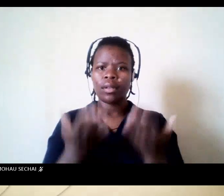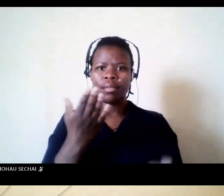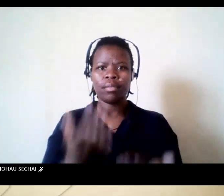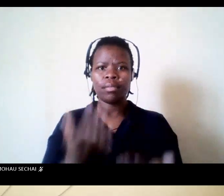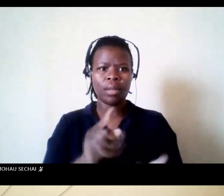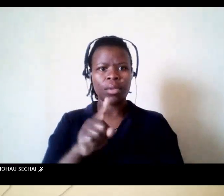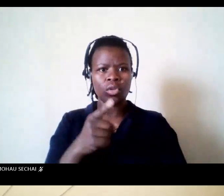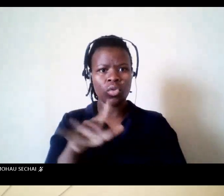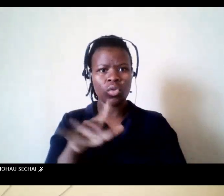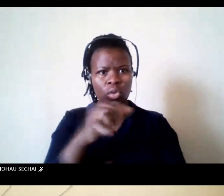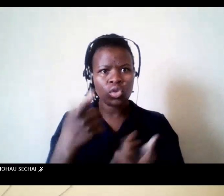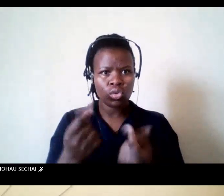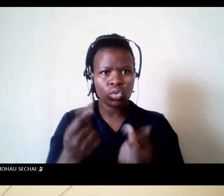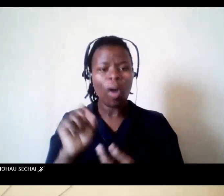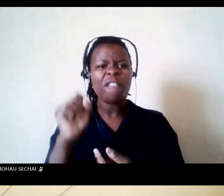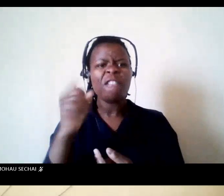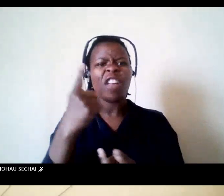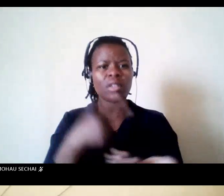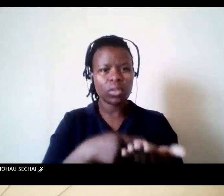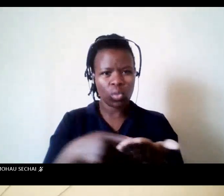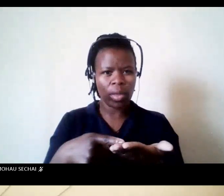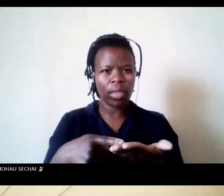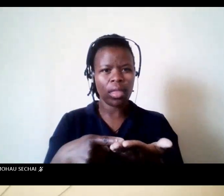our first week from